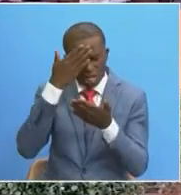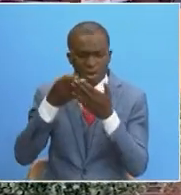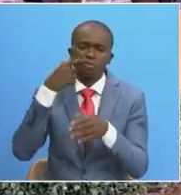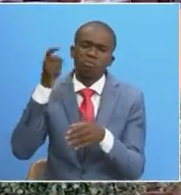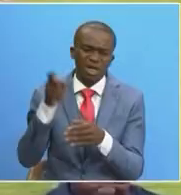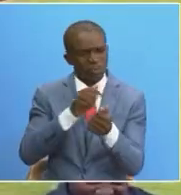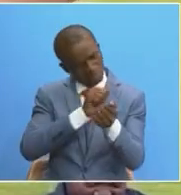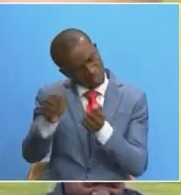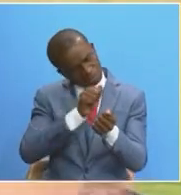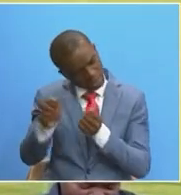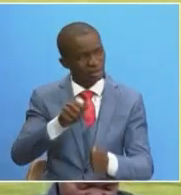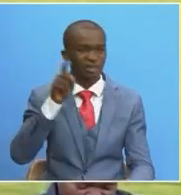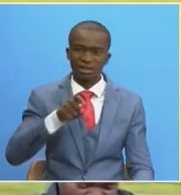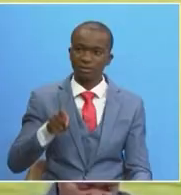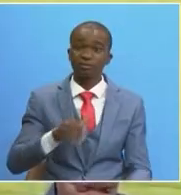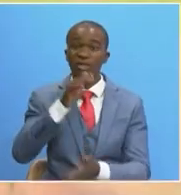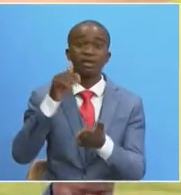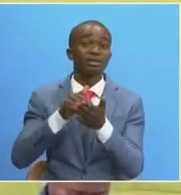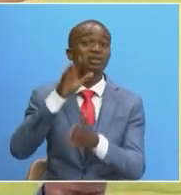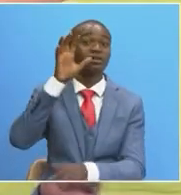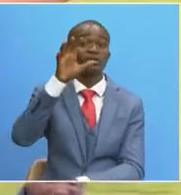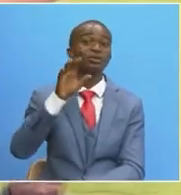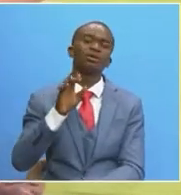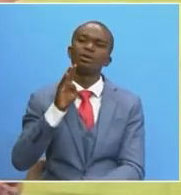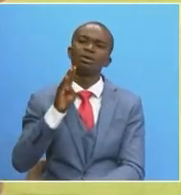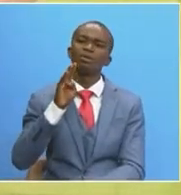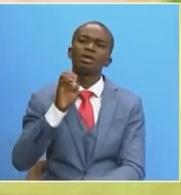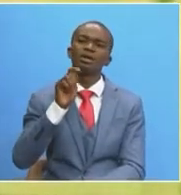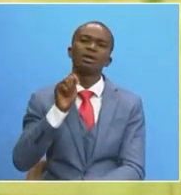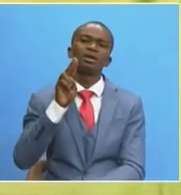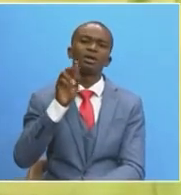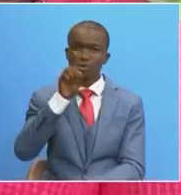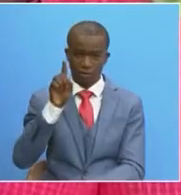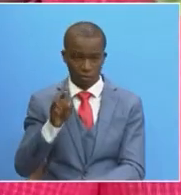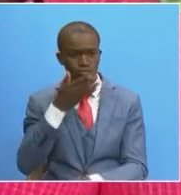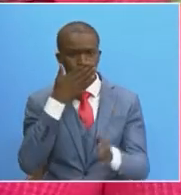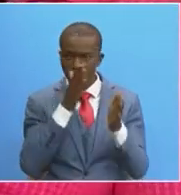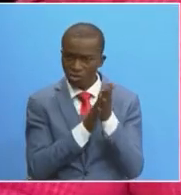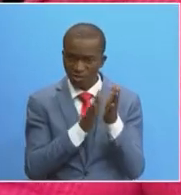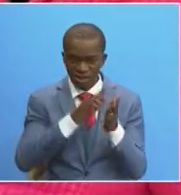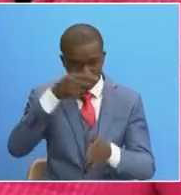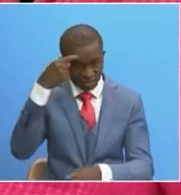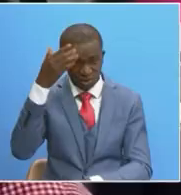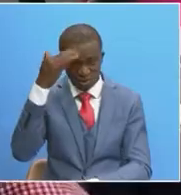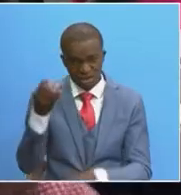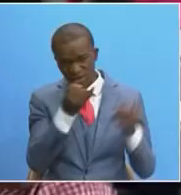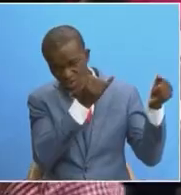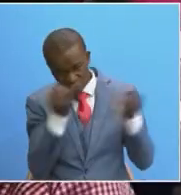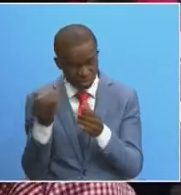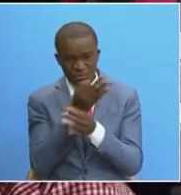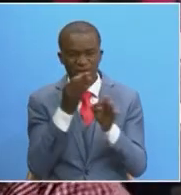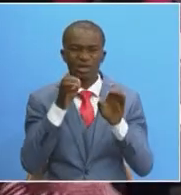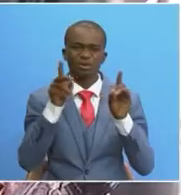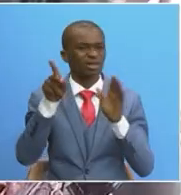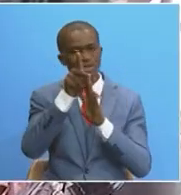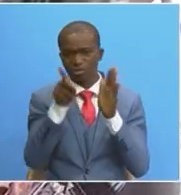perform well. And Central Province Betu's senior trustee Godfrey Monga has commended government for the introduction of a free education